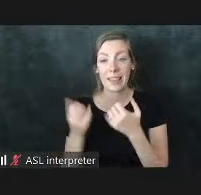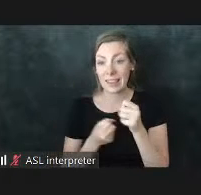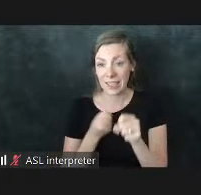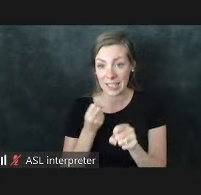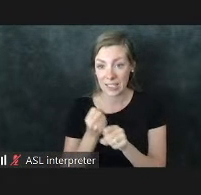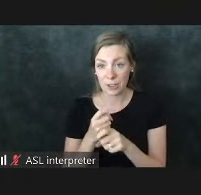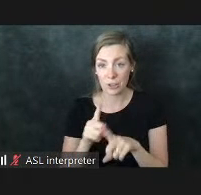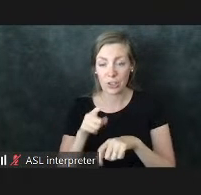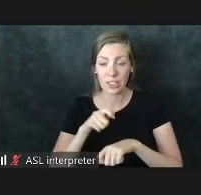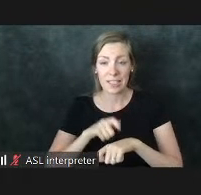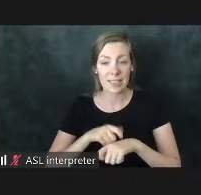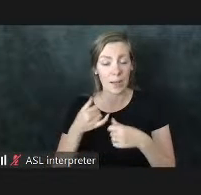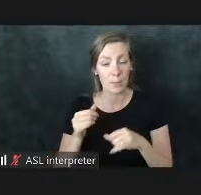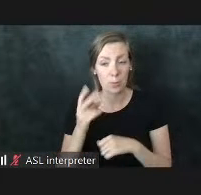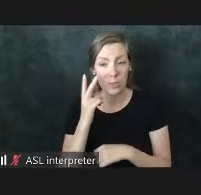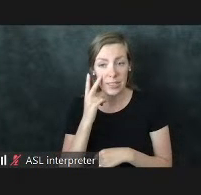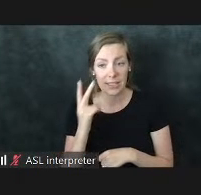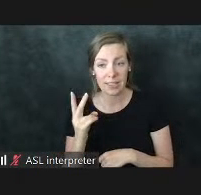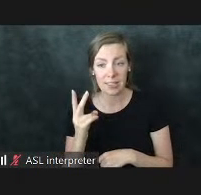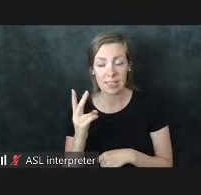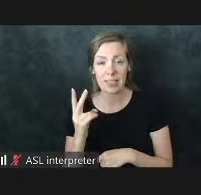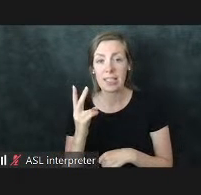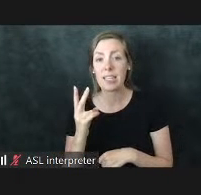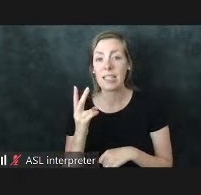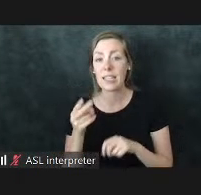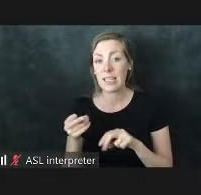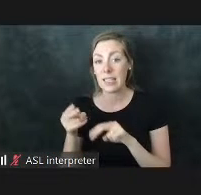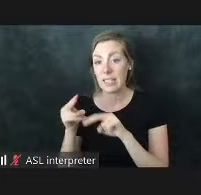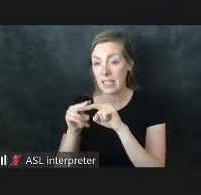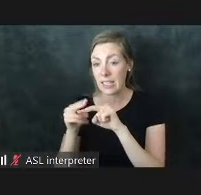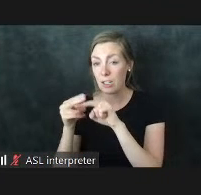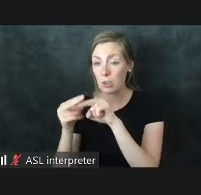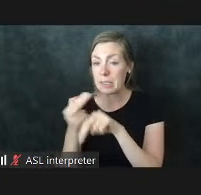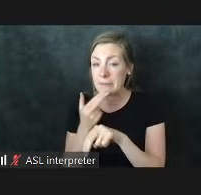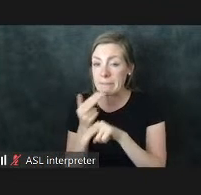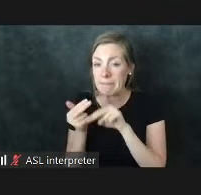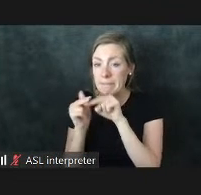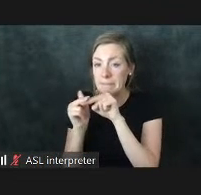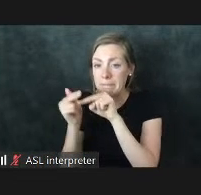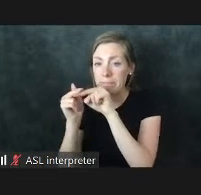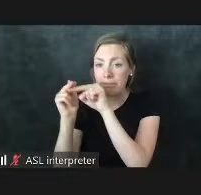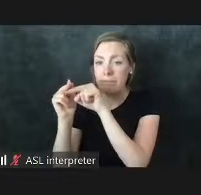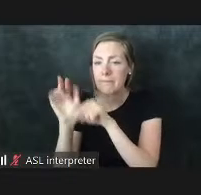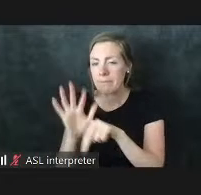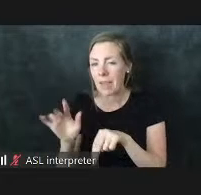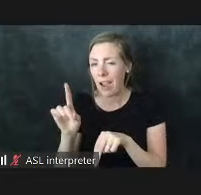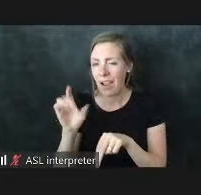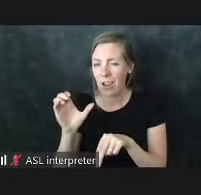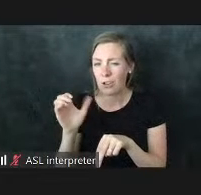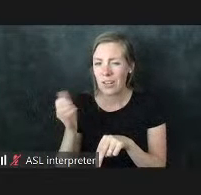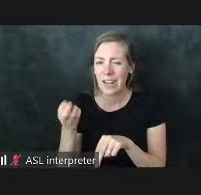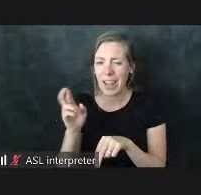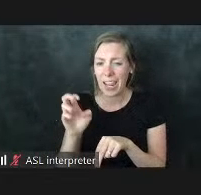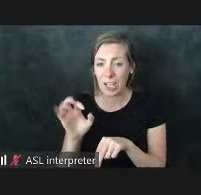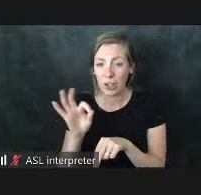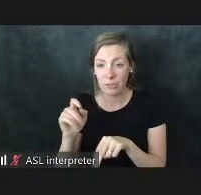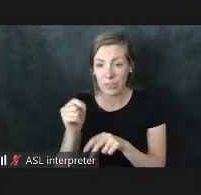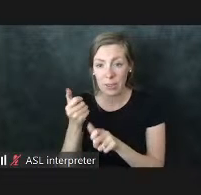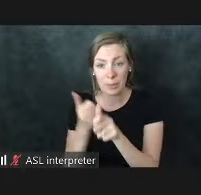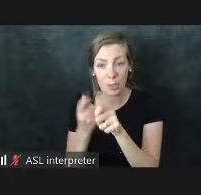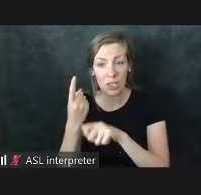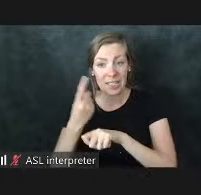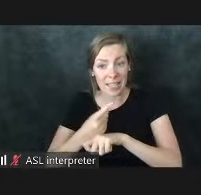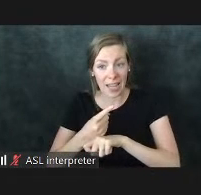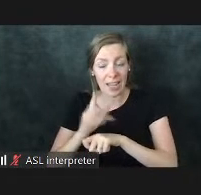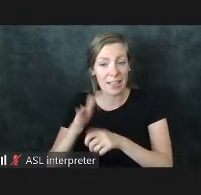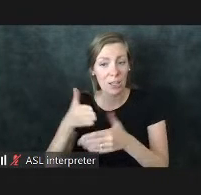time, Este año we're así, seeing estamos actual increases, small increases in Ah, storage, está- about 100 acre feet a day. And la agua as a result